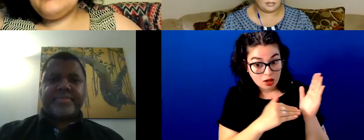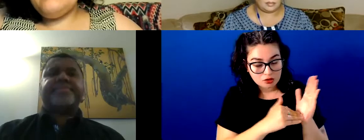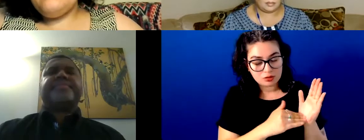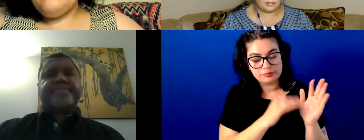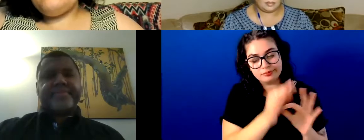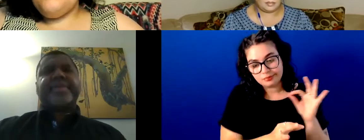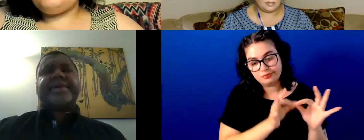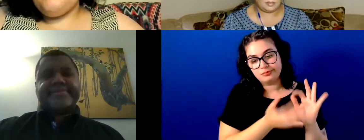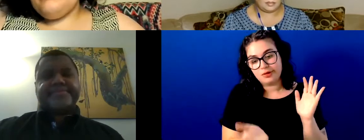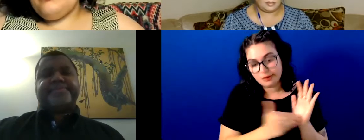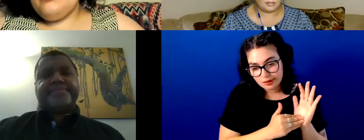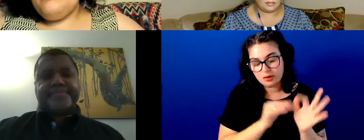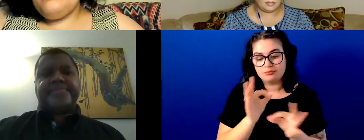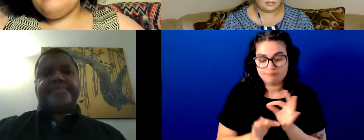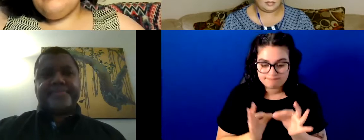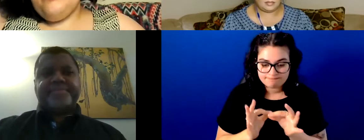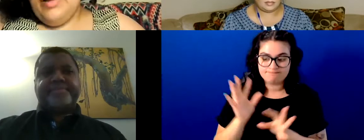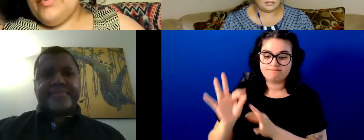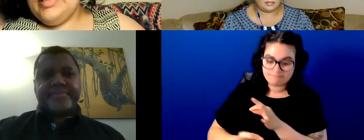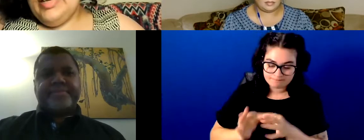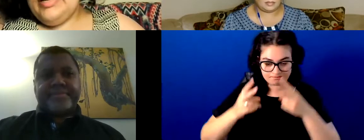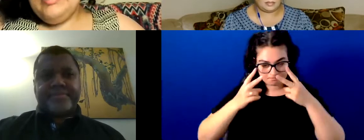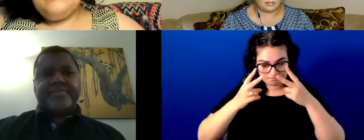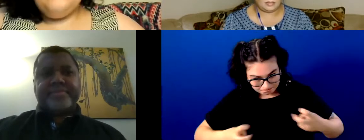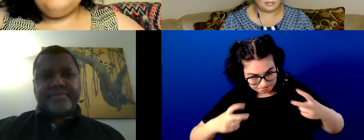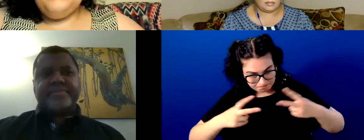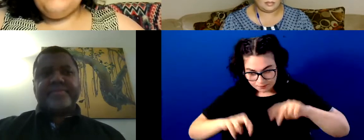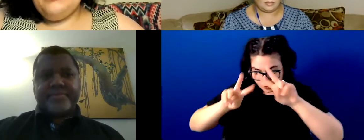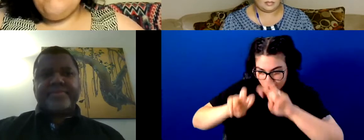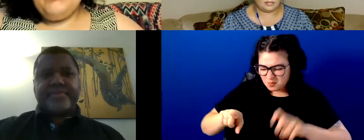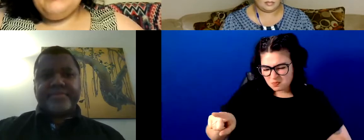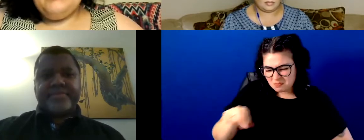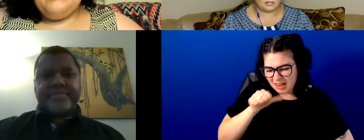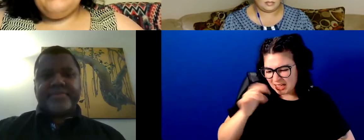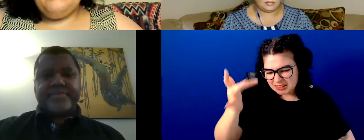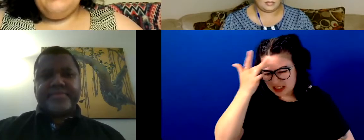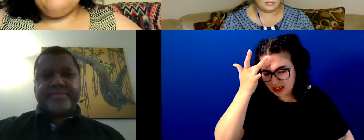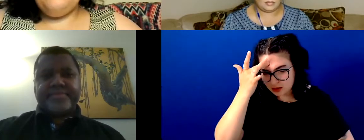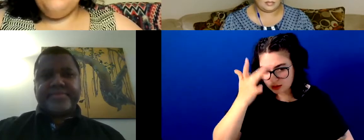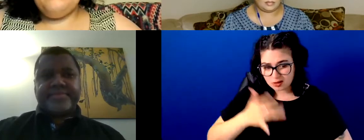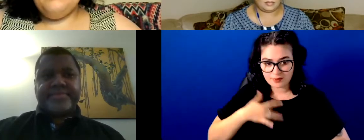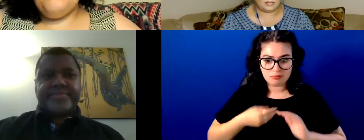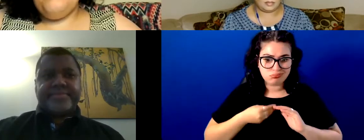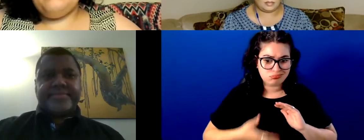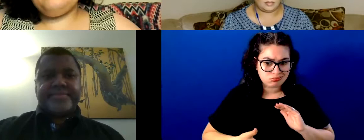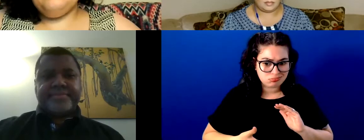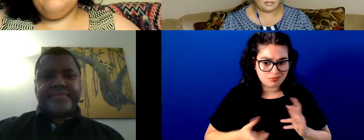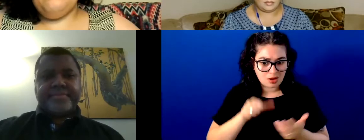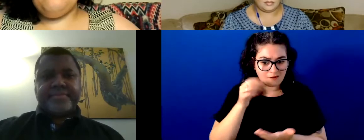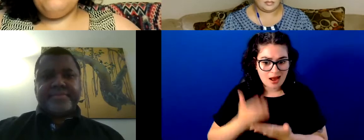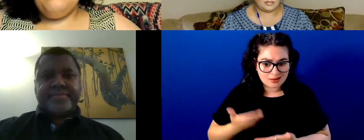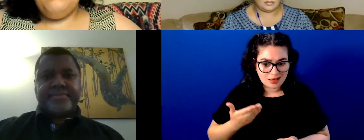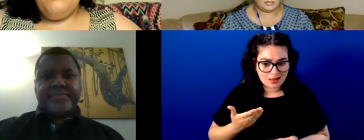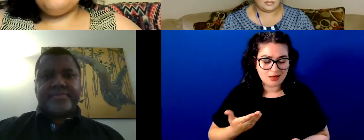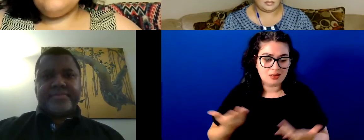test to have someone look at you and tell you're not really sick, which can be really invalidating. And then you hit that point